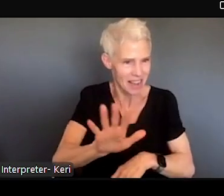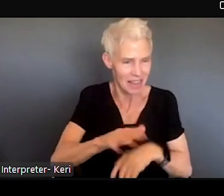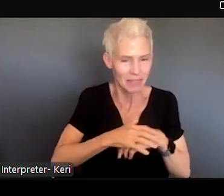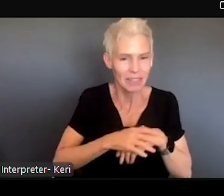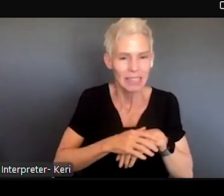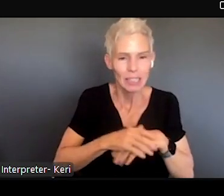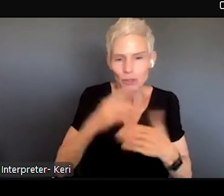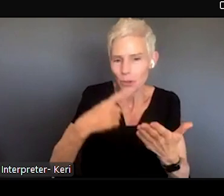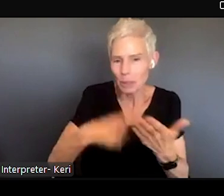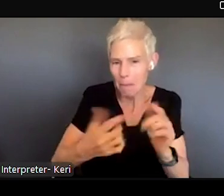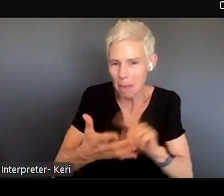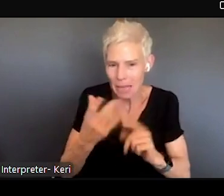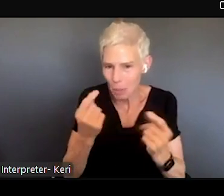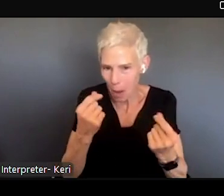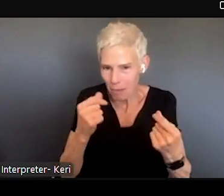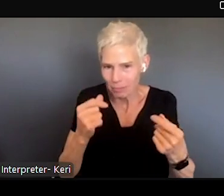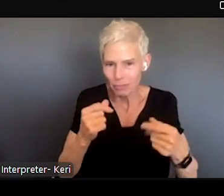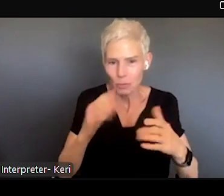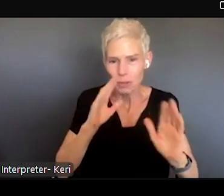those debates are.